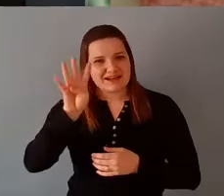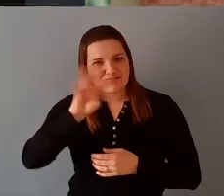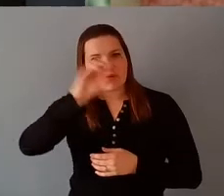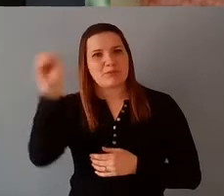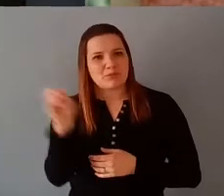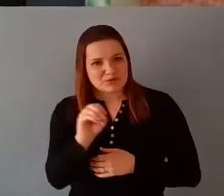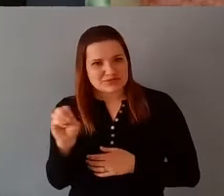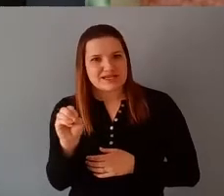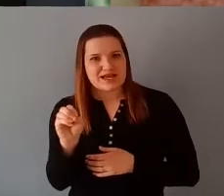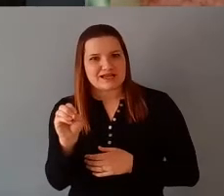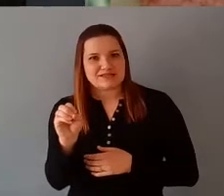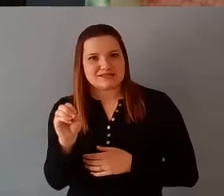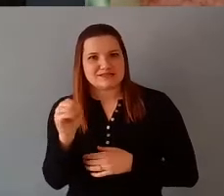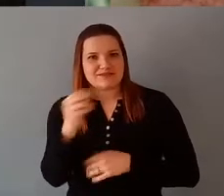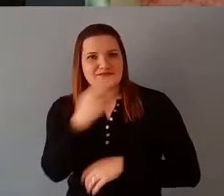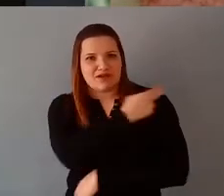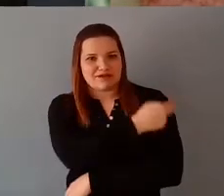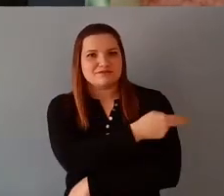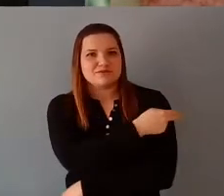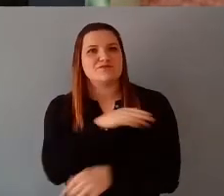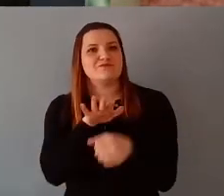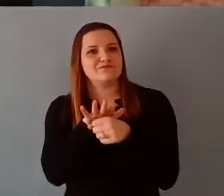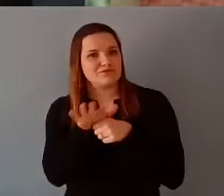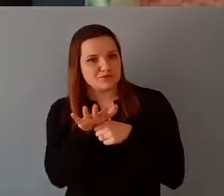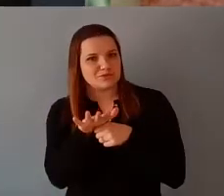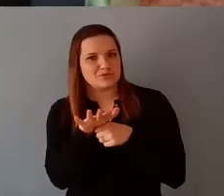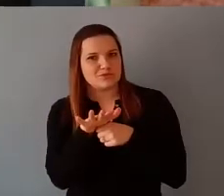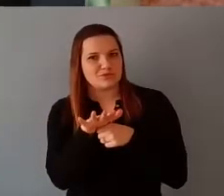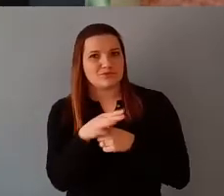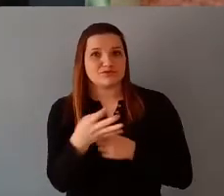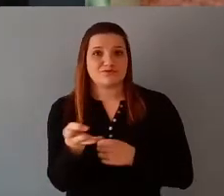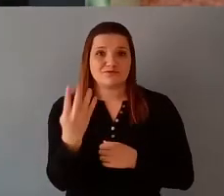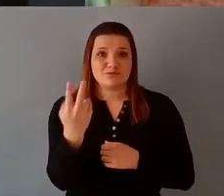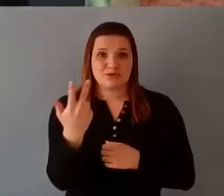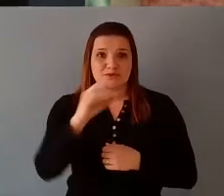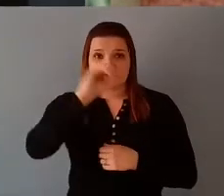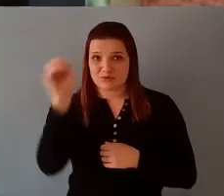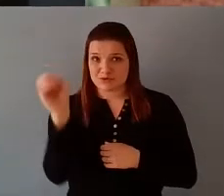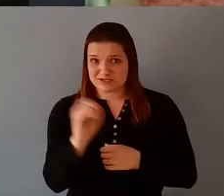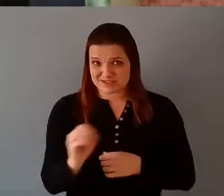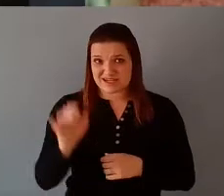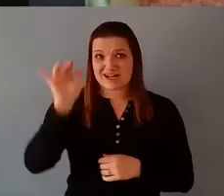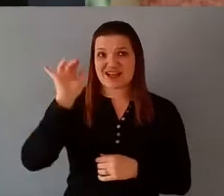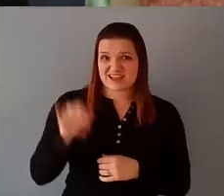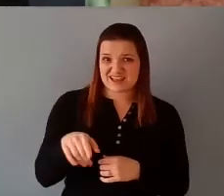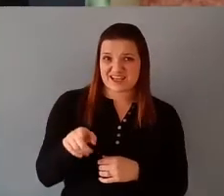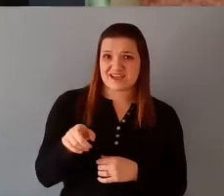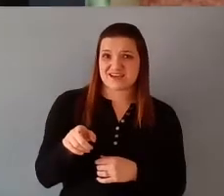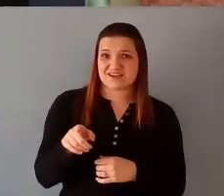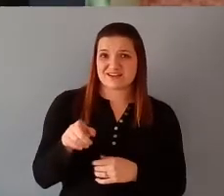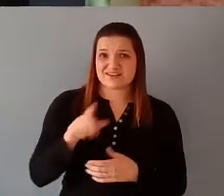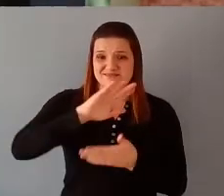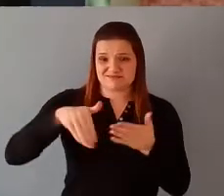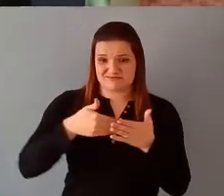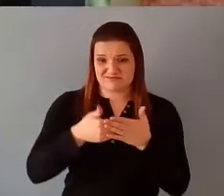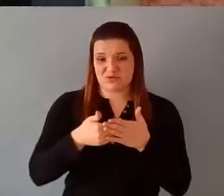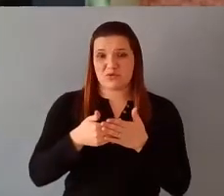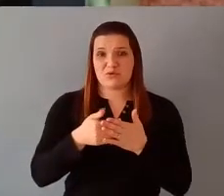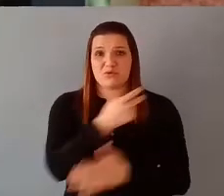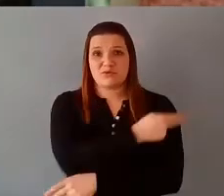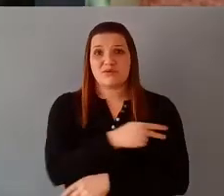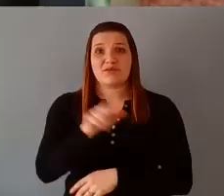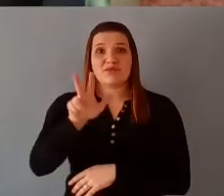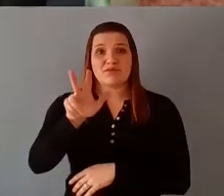occupied, of which 43% of those, all those patients,